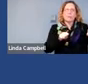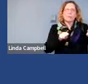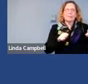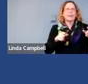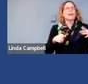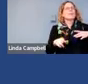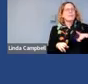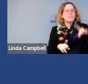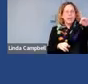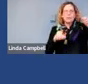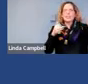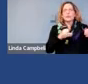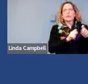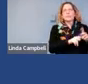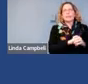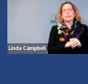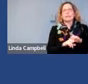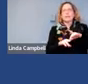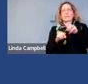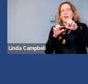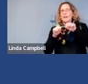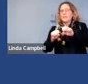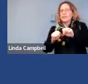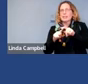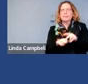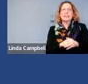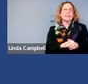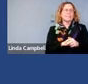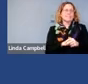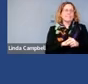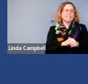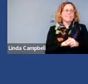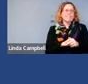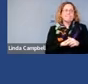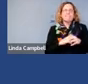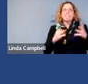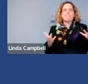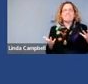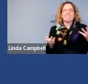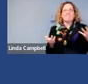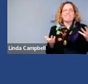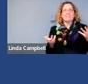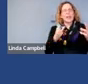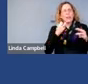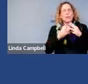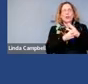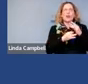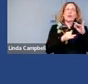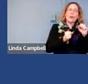it doesn't matter where I've gone, I have found introduced species. I found invasive species.